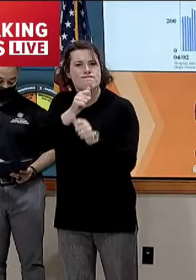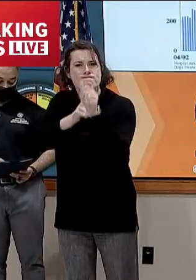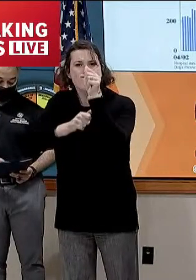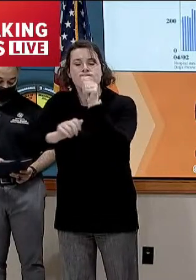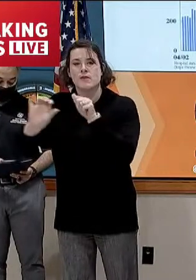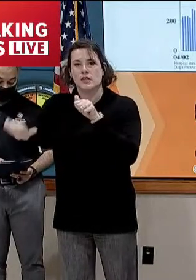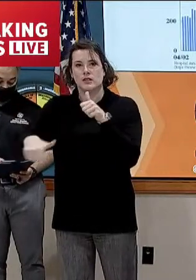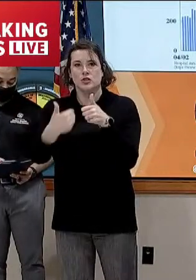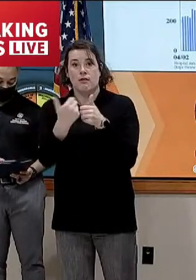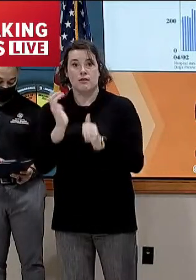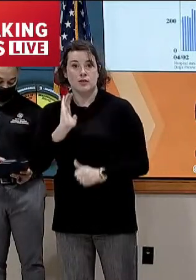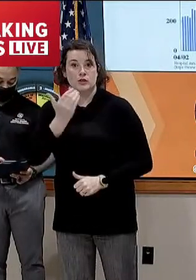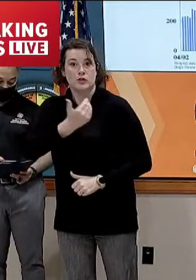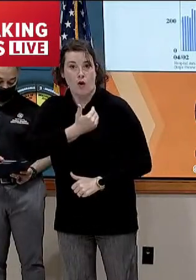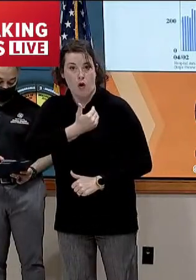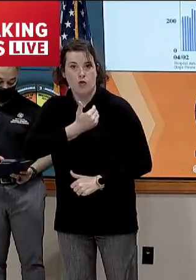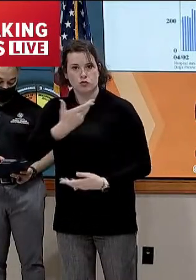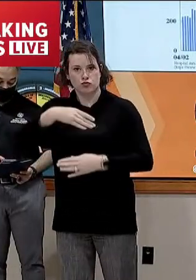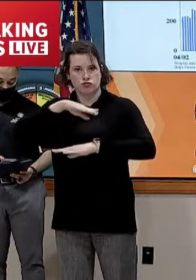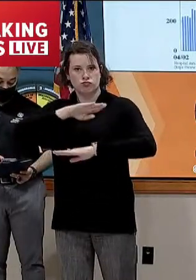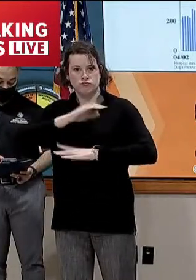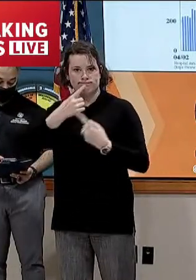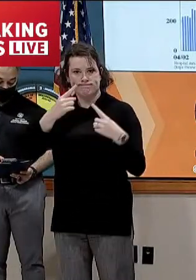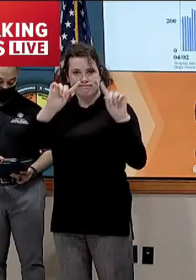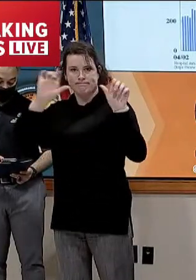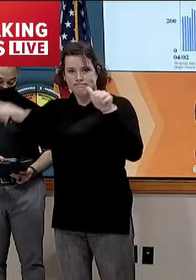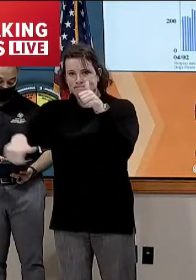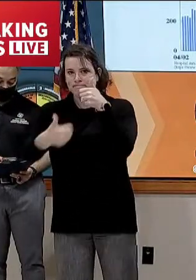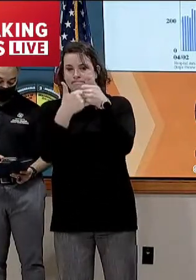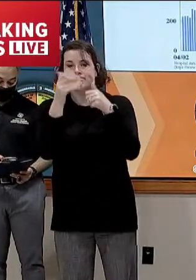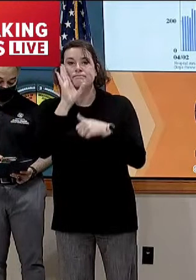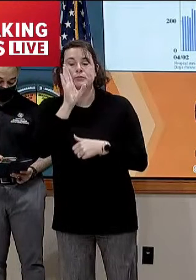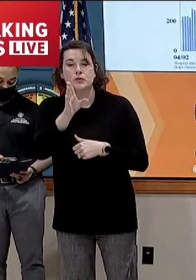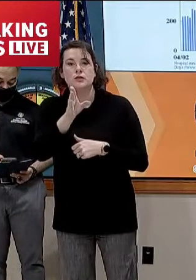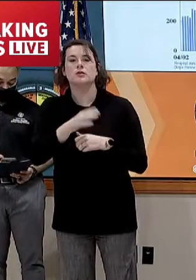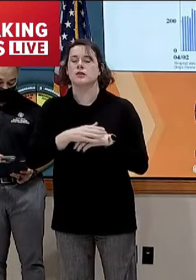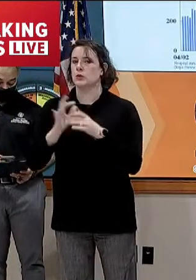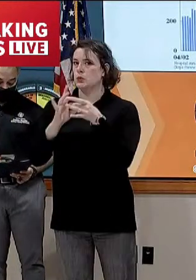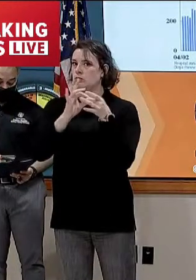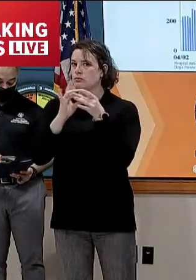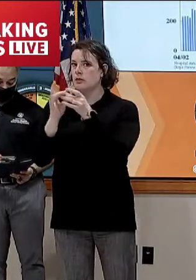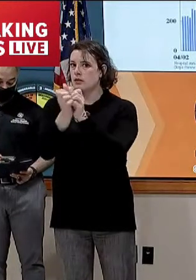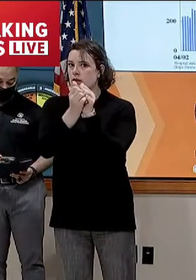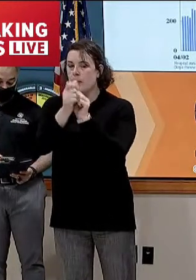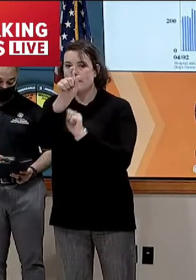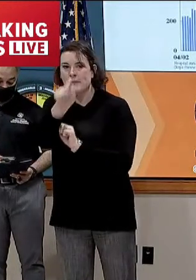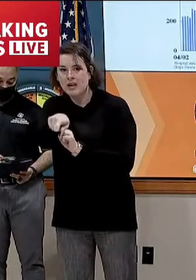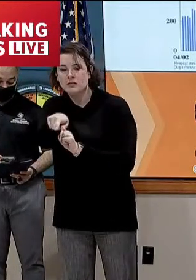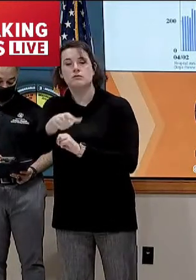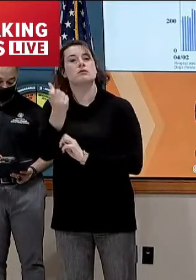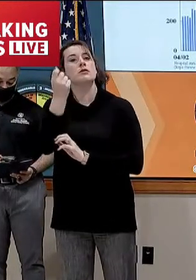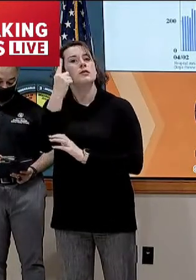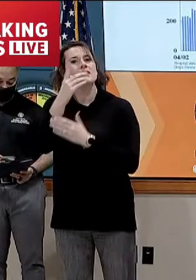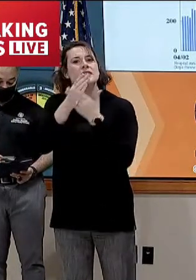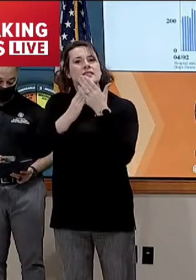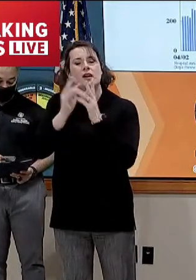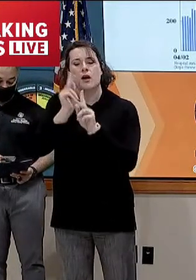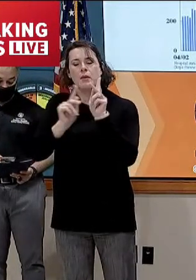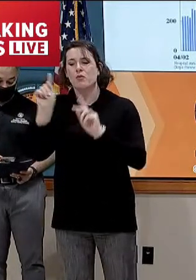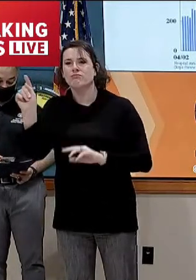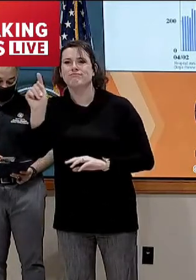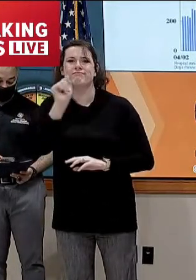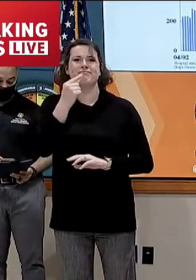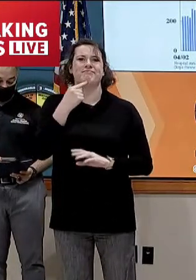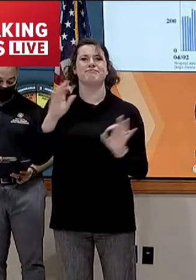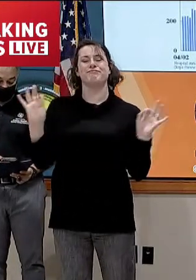to meet. Let's meet this challenge together. There are some who will say there's no real cause for concern, that we